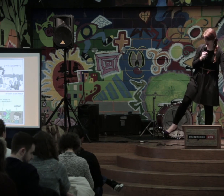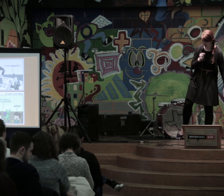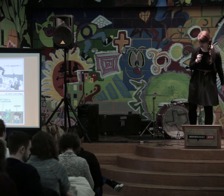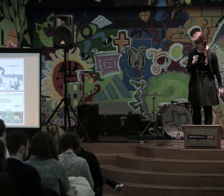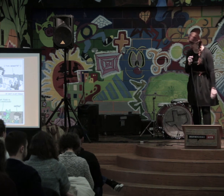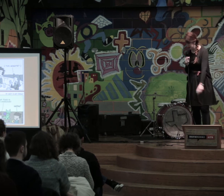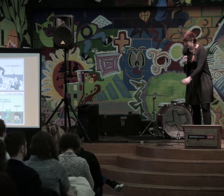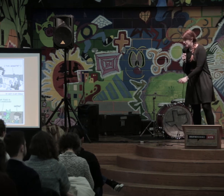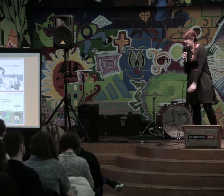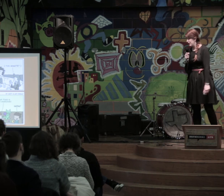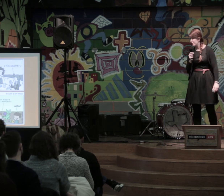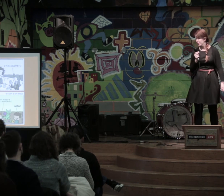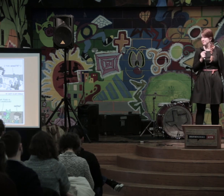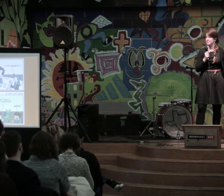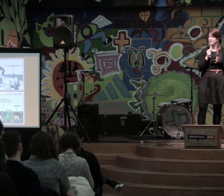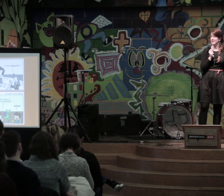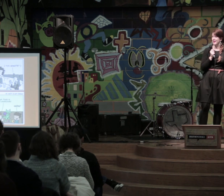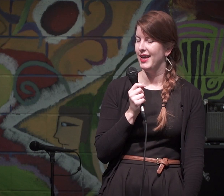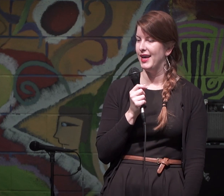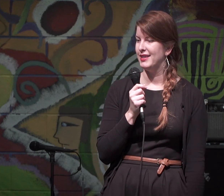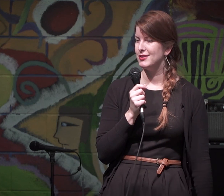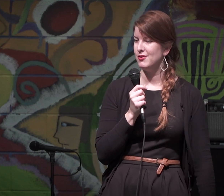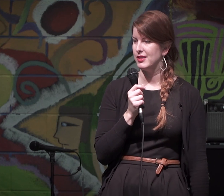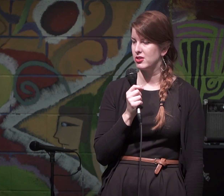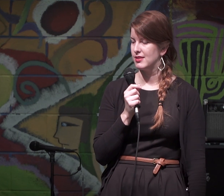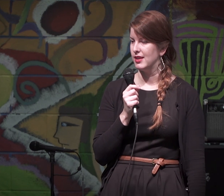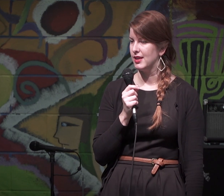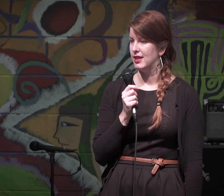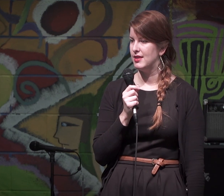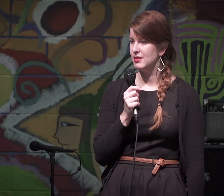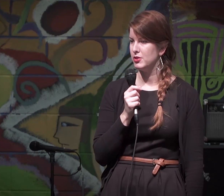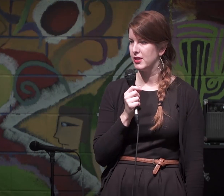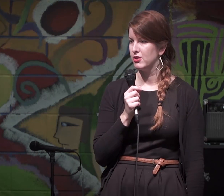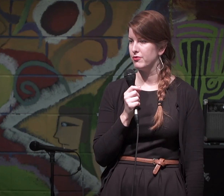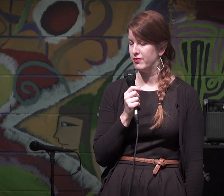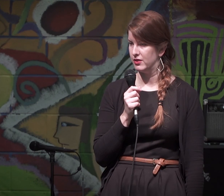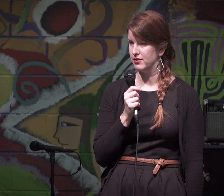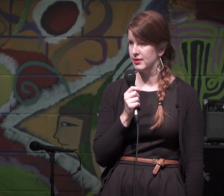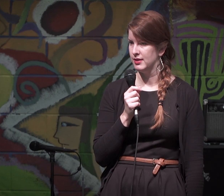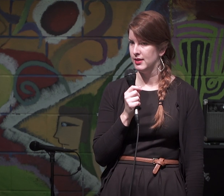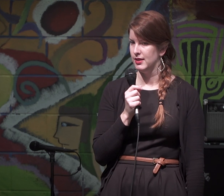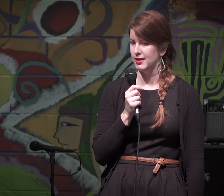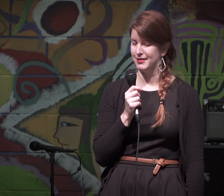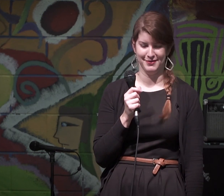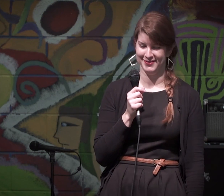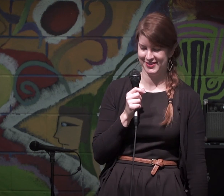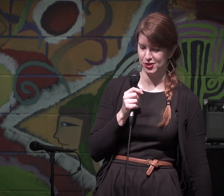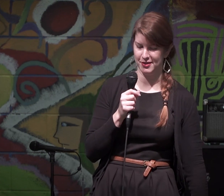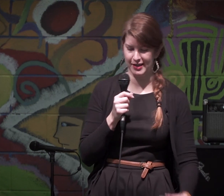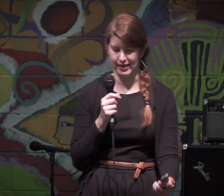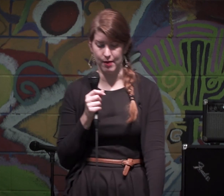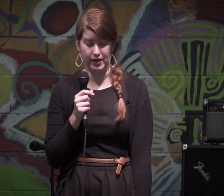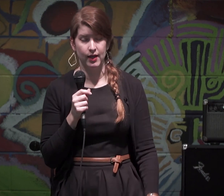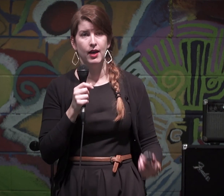talk to someone that doesn't know sign language. It's not very helpful. And it's so interesting in this particular field,